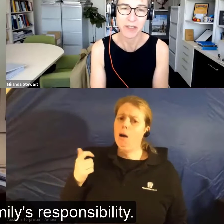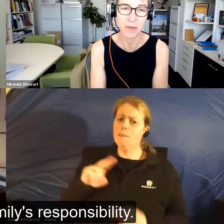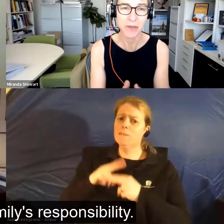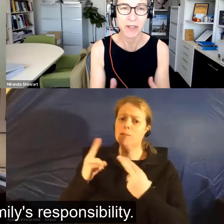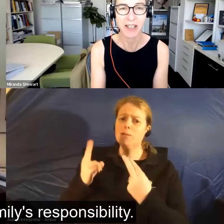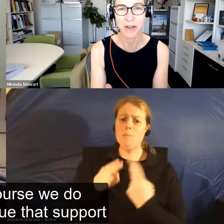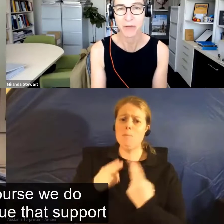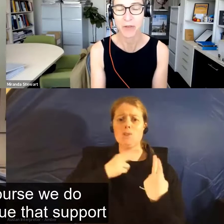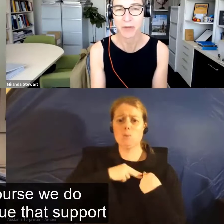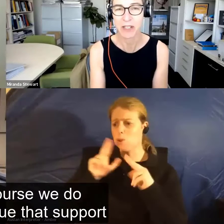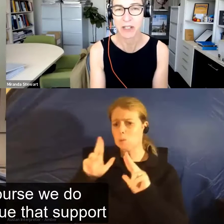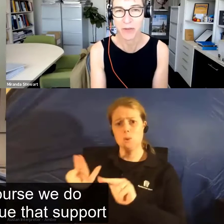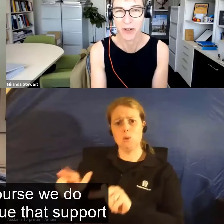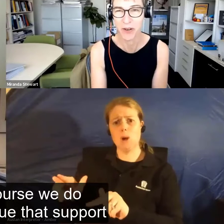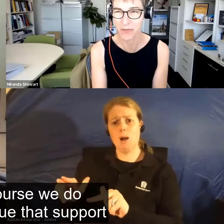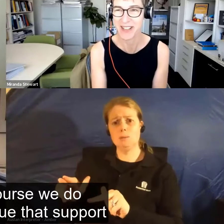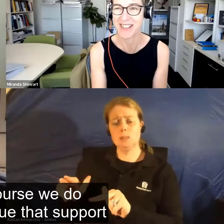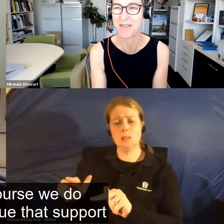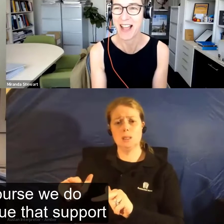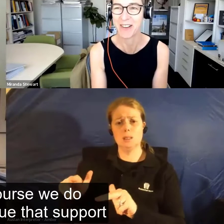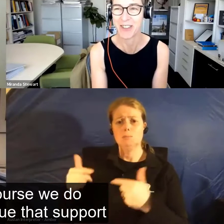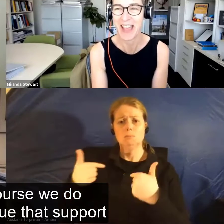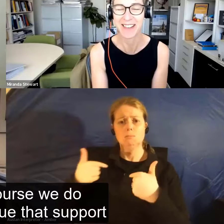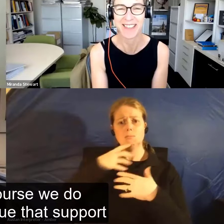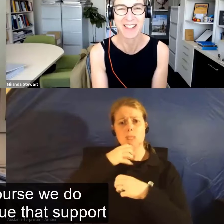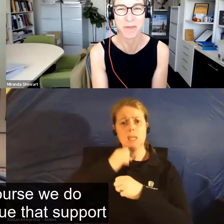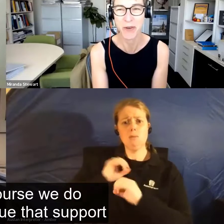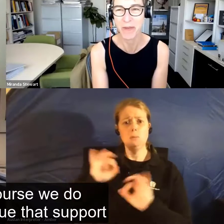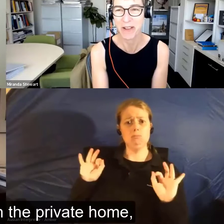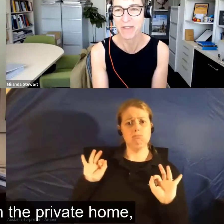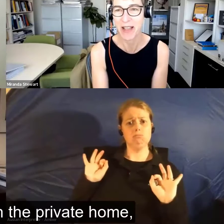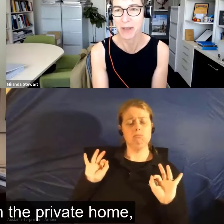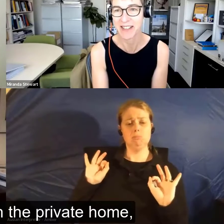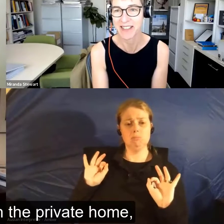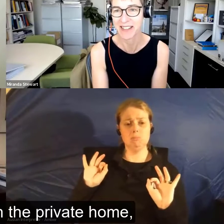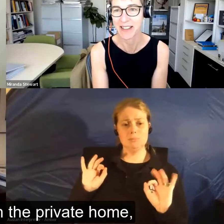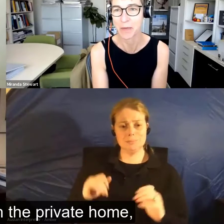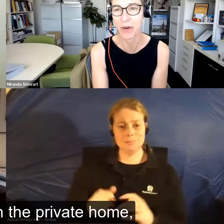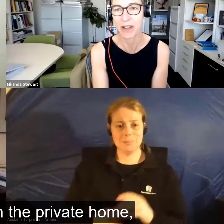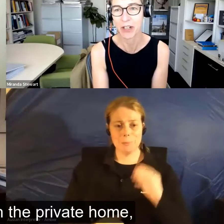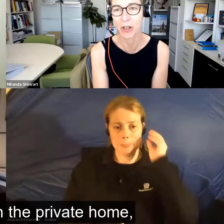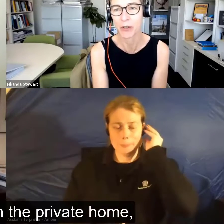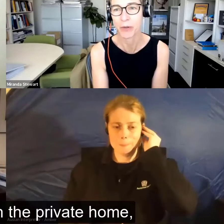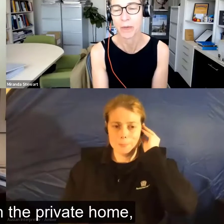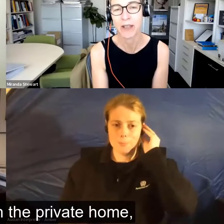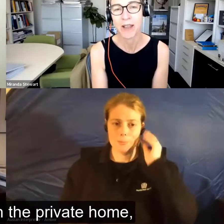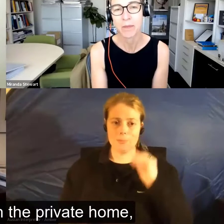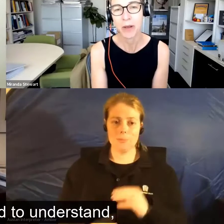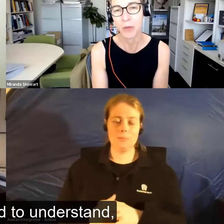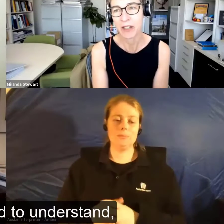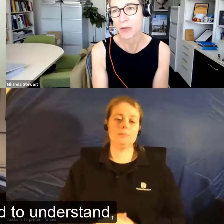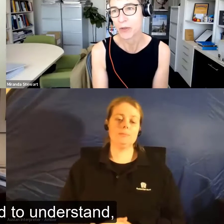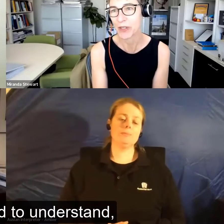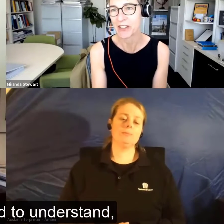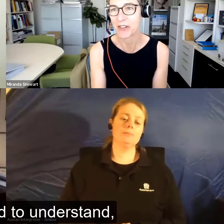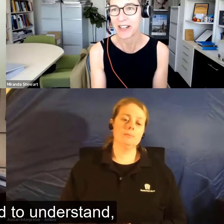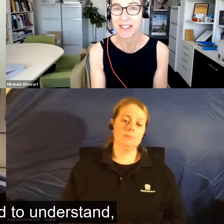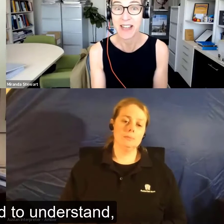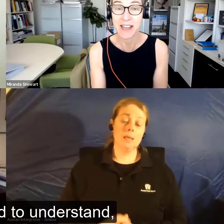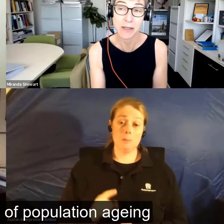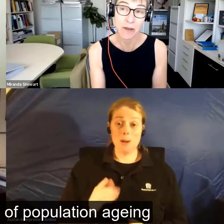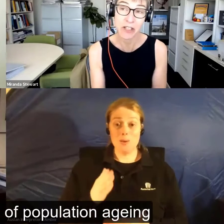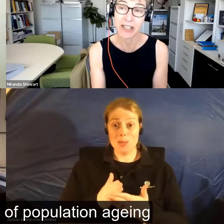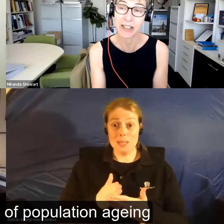family's responsibility. Now, of course, we do obviously value that support by families and in the private home. But we all need